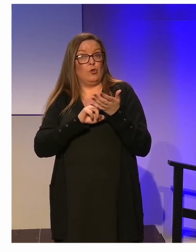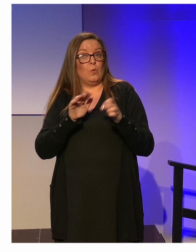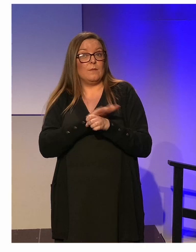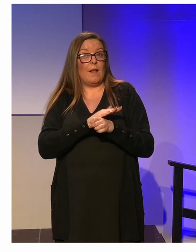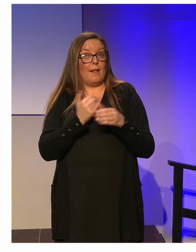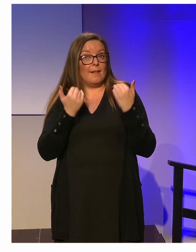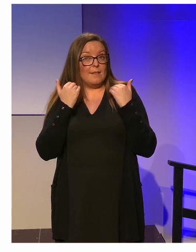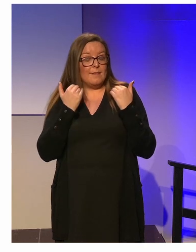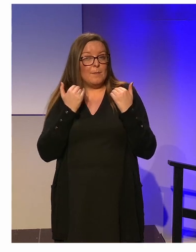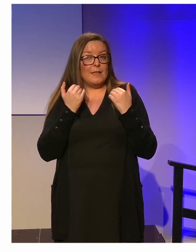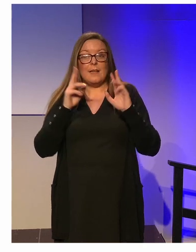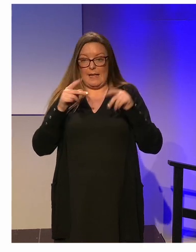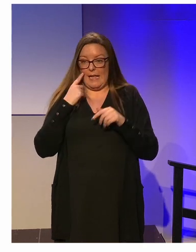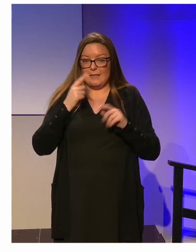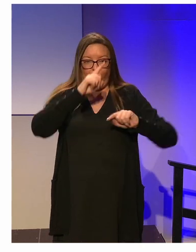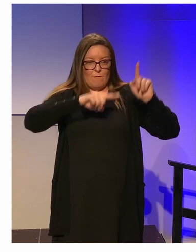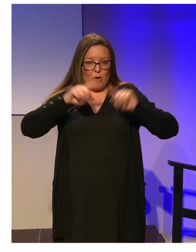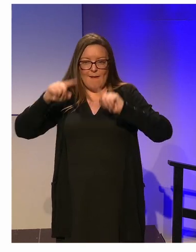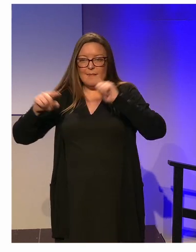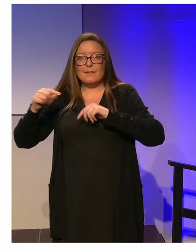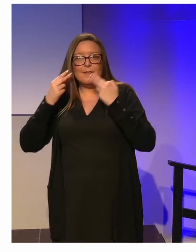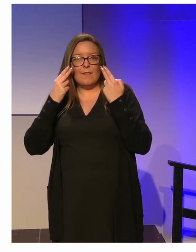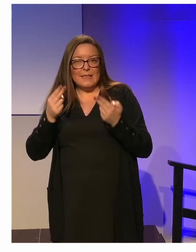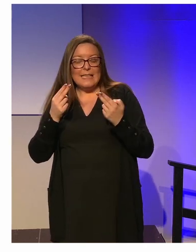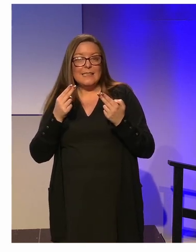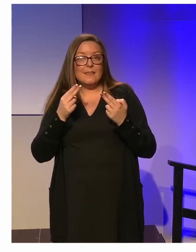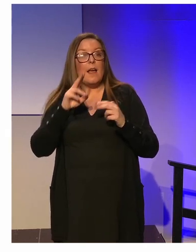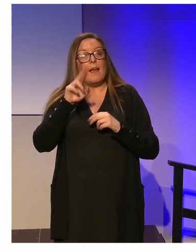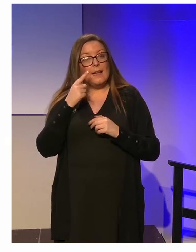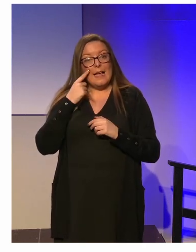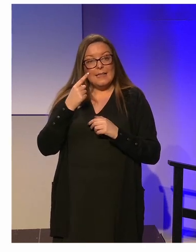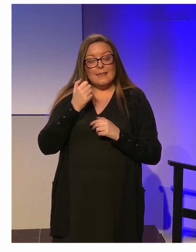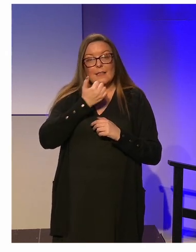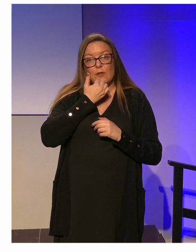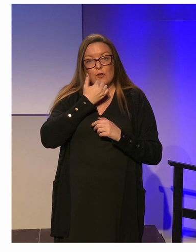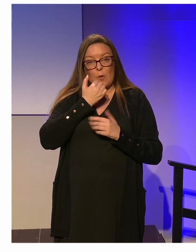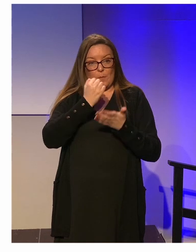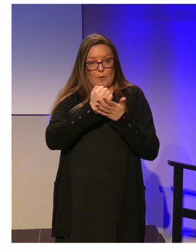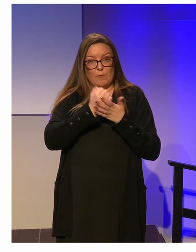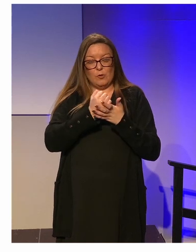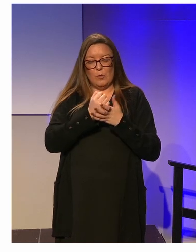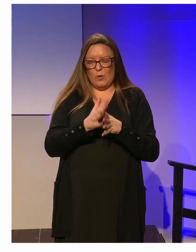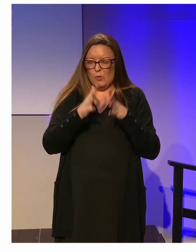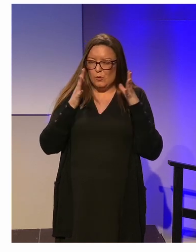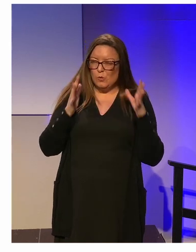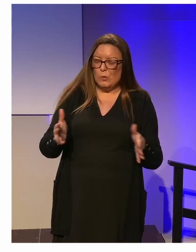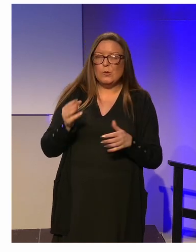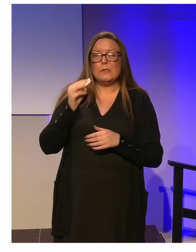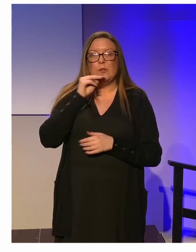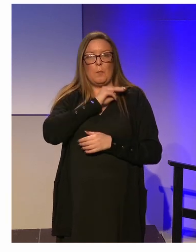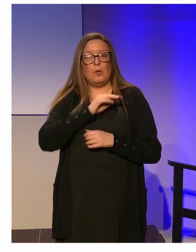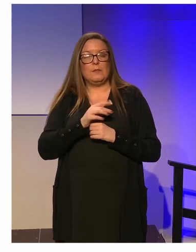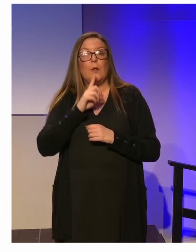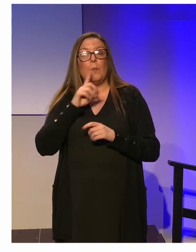see the variety of needs in the room. I can see the number of students with co-occurring conditions, which is hugely important.